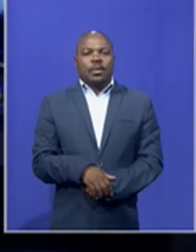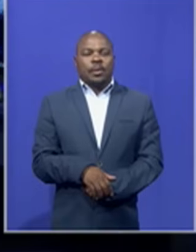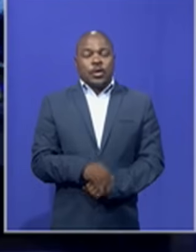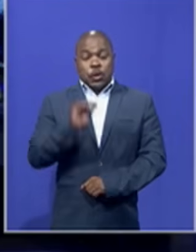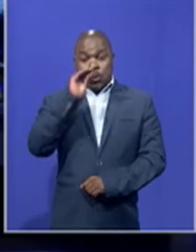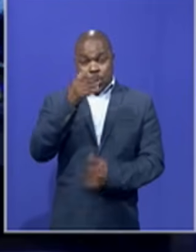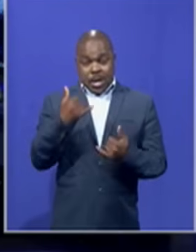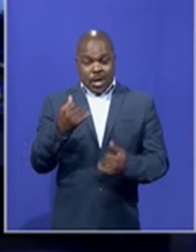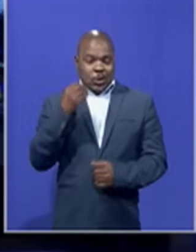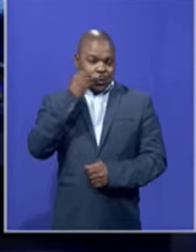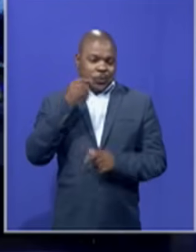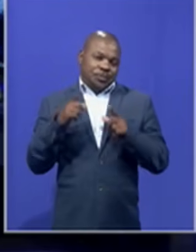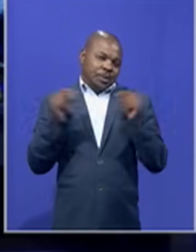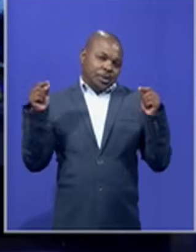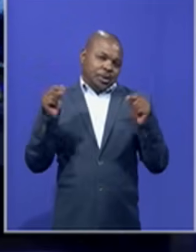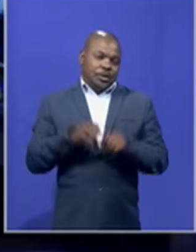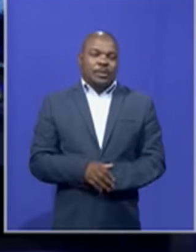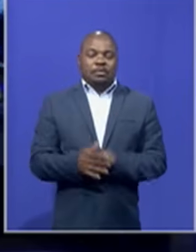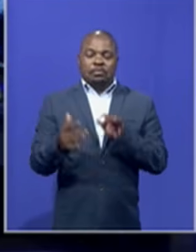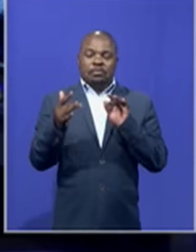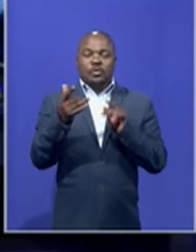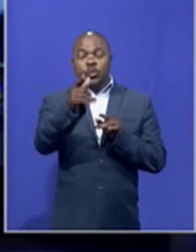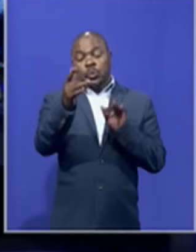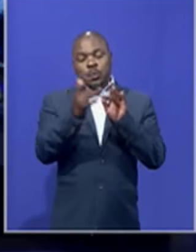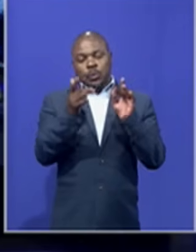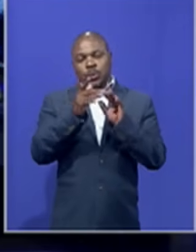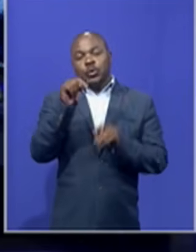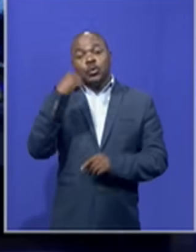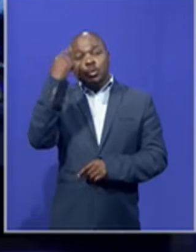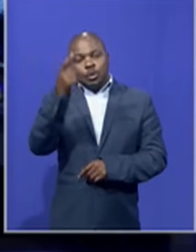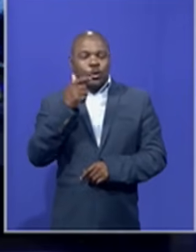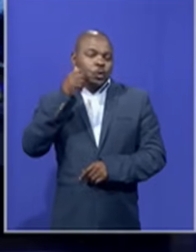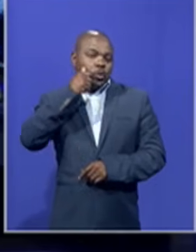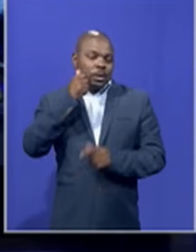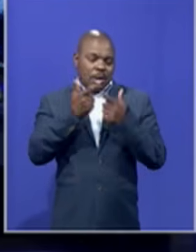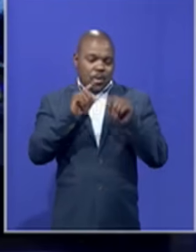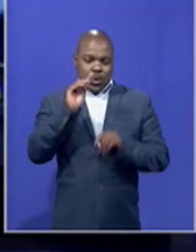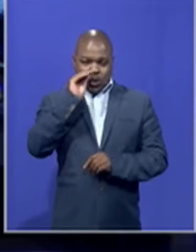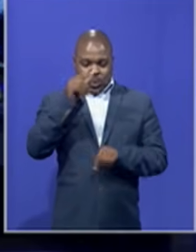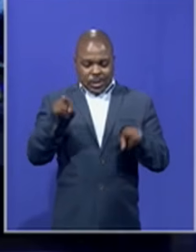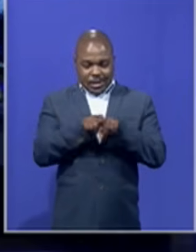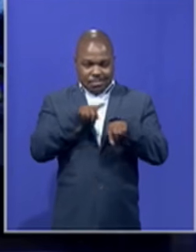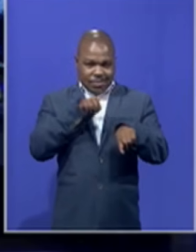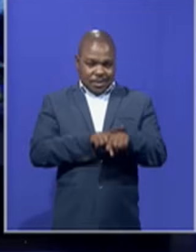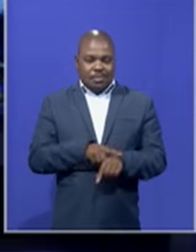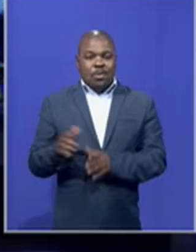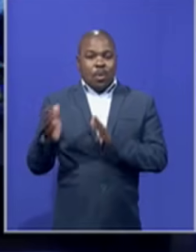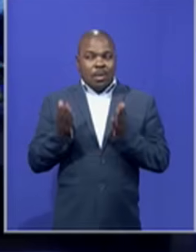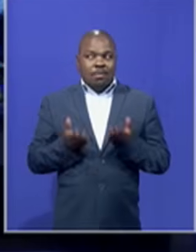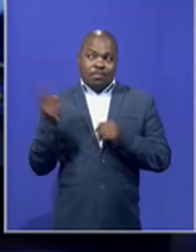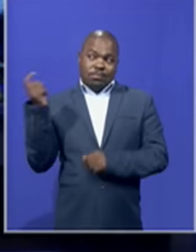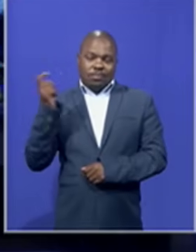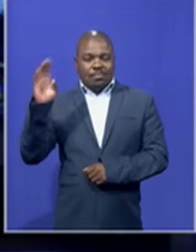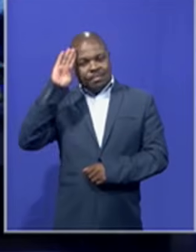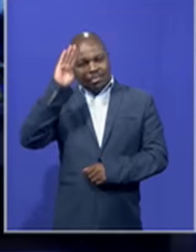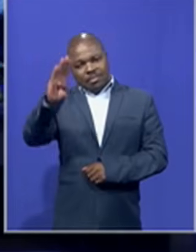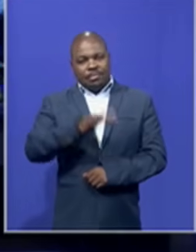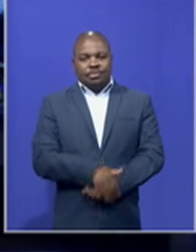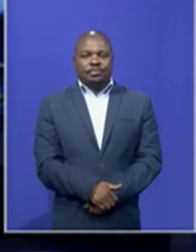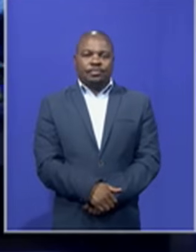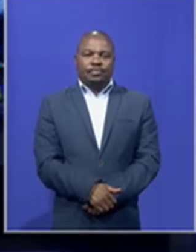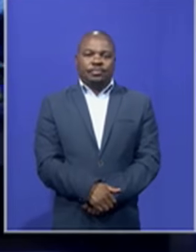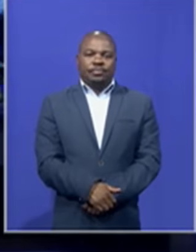ena ditaba tsa Sesotho e fella mona kopana le moifu wa rona wa ditaba tsa Setswana hosane ka yona nako ena bolepi bo latela salang hantle.